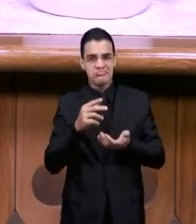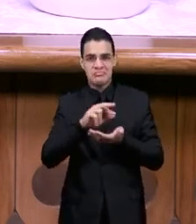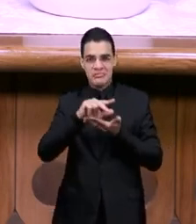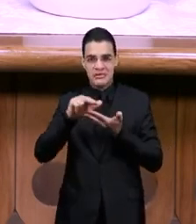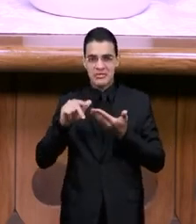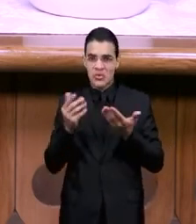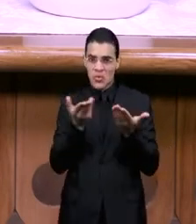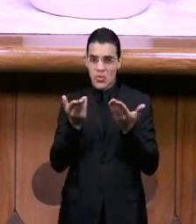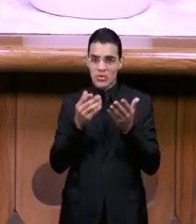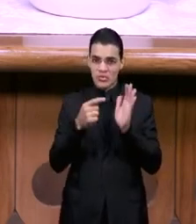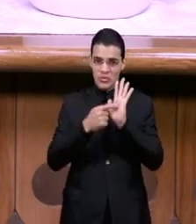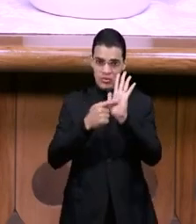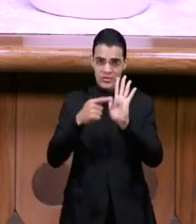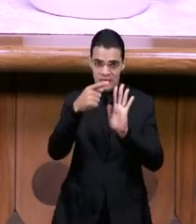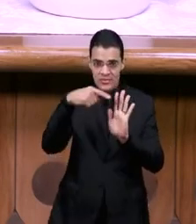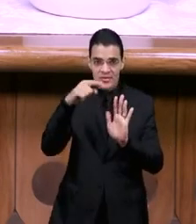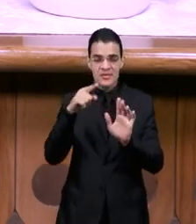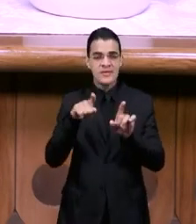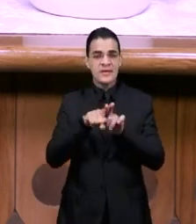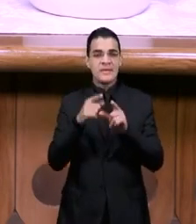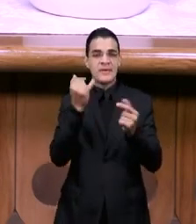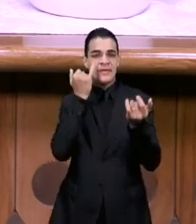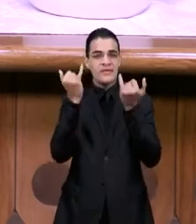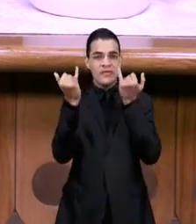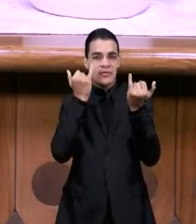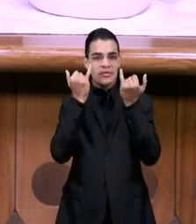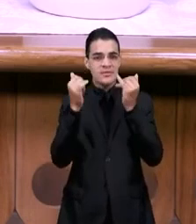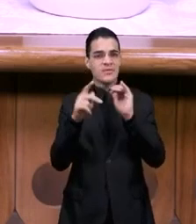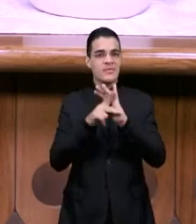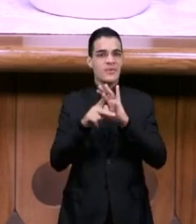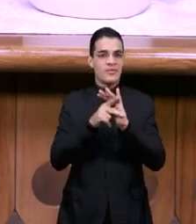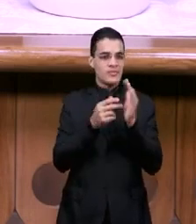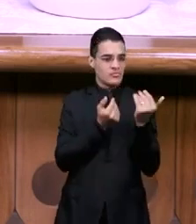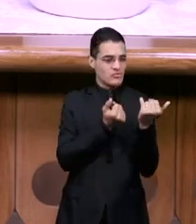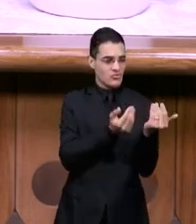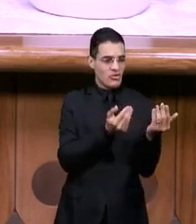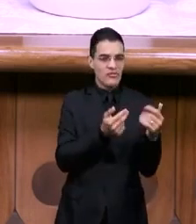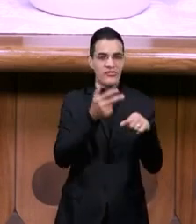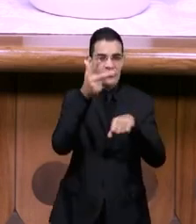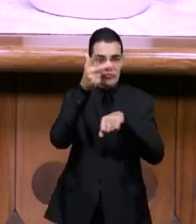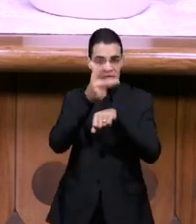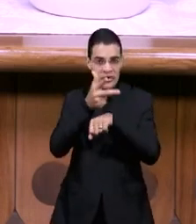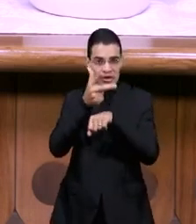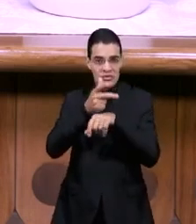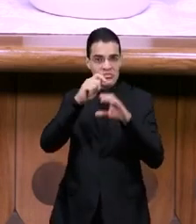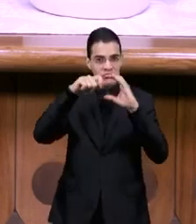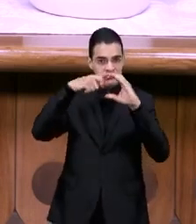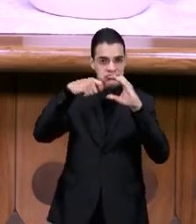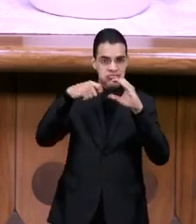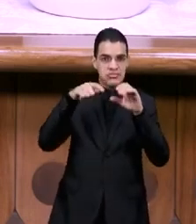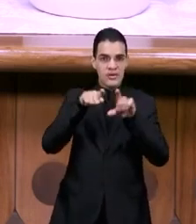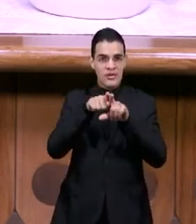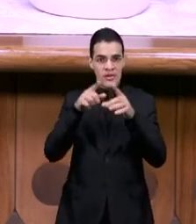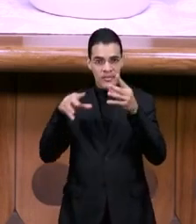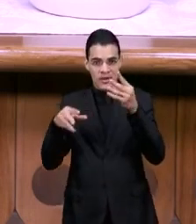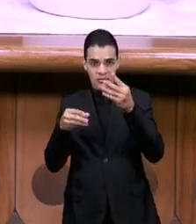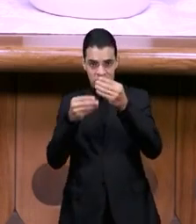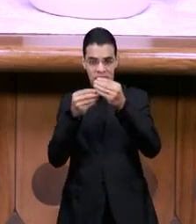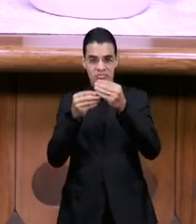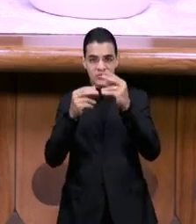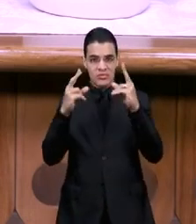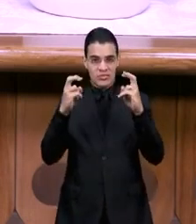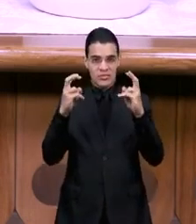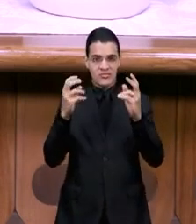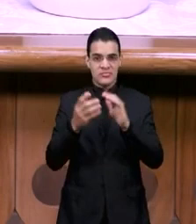to pass to the brothers a few information that was given by our youth through these videos, and we